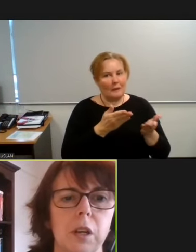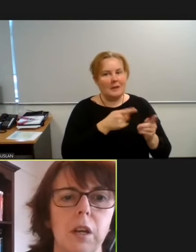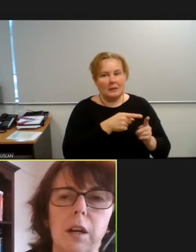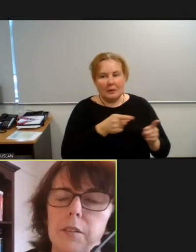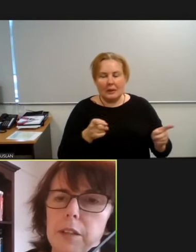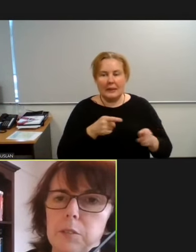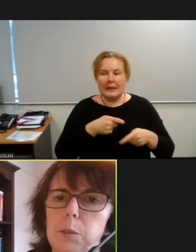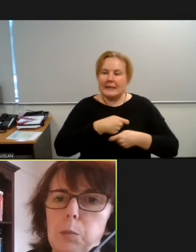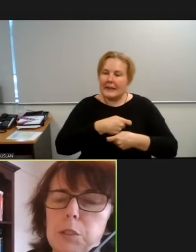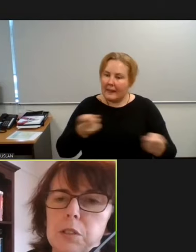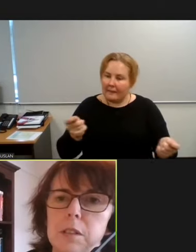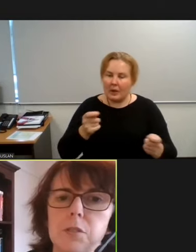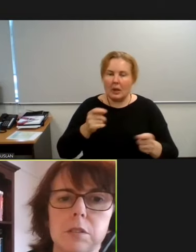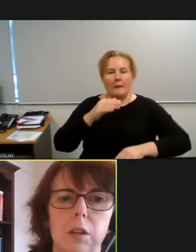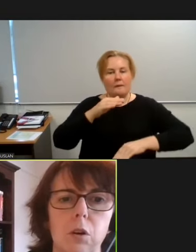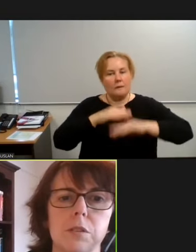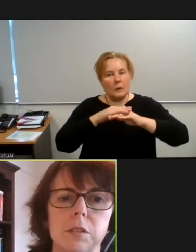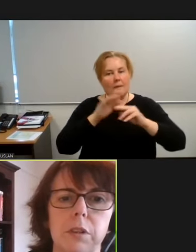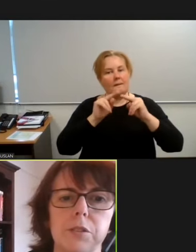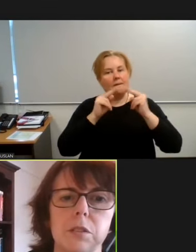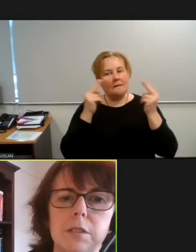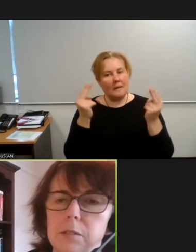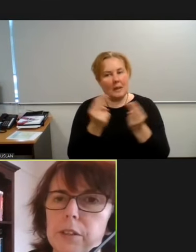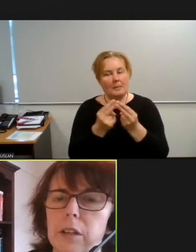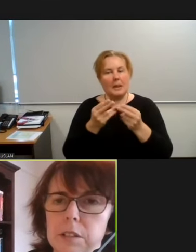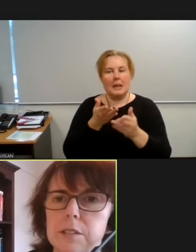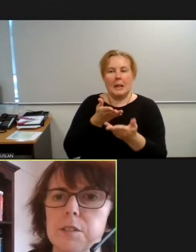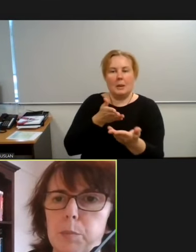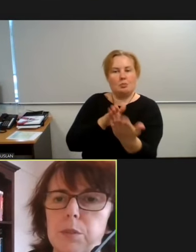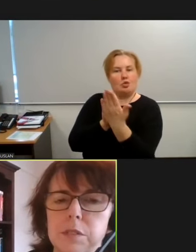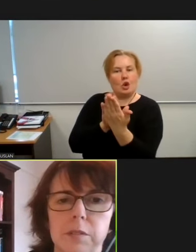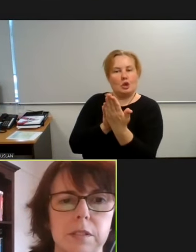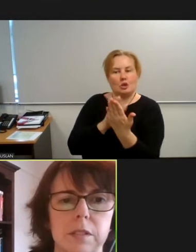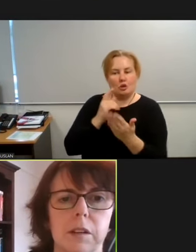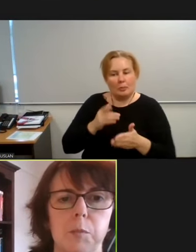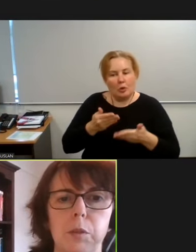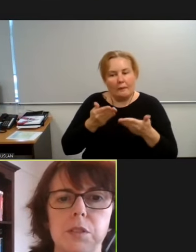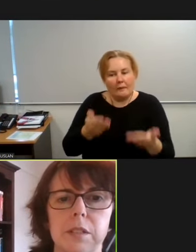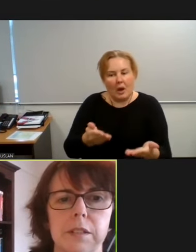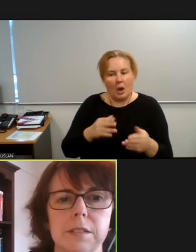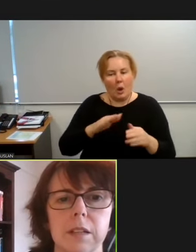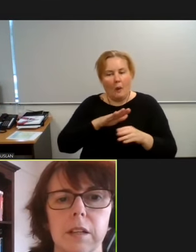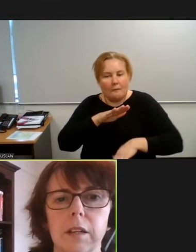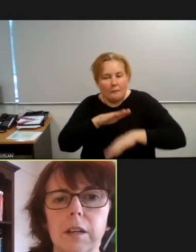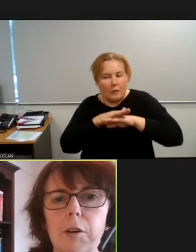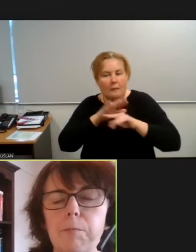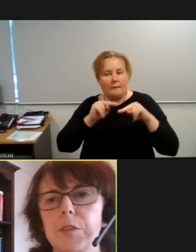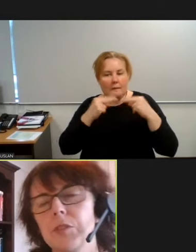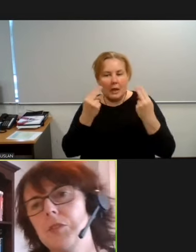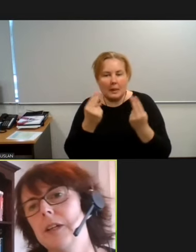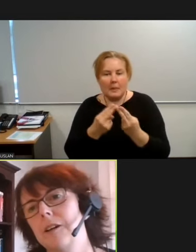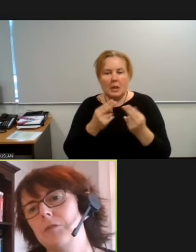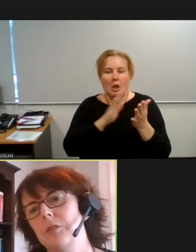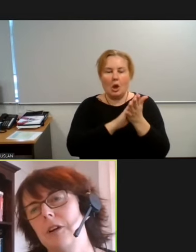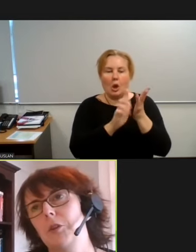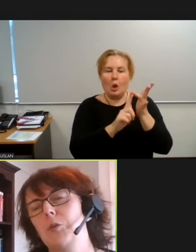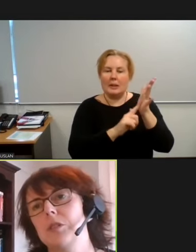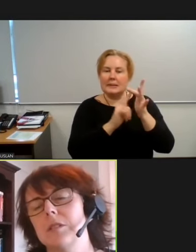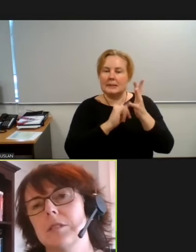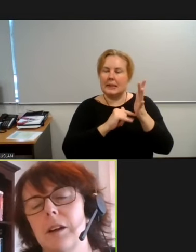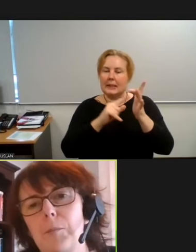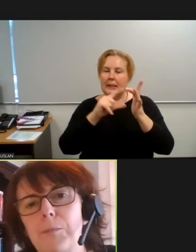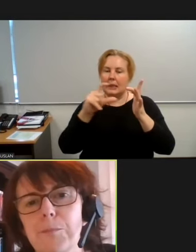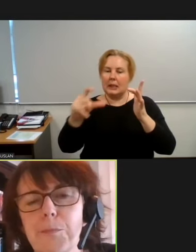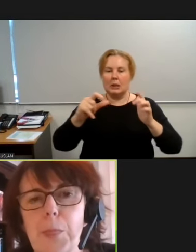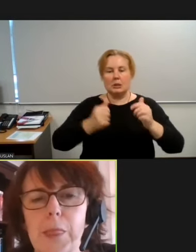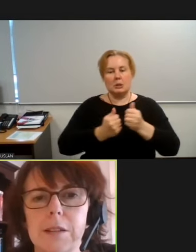approach, and you know, which can teach us a lot in relation to delivering holistic support services in our communities. The other thing I've